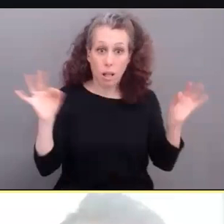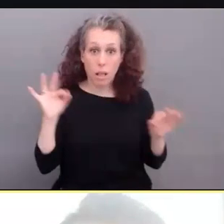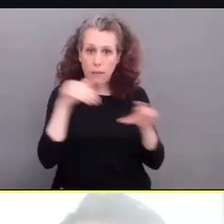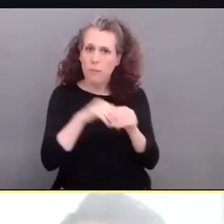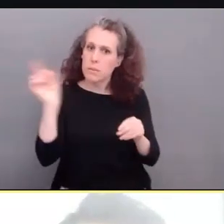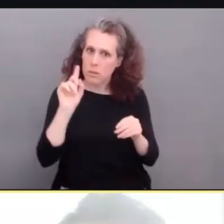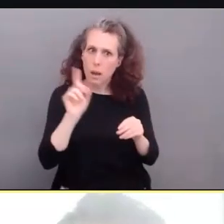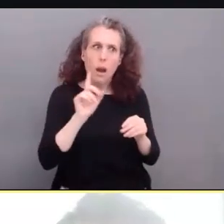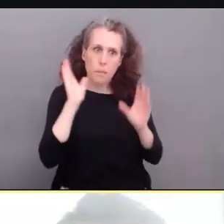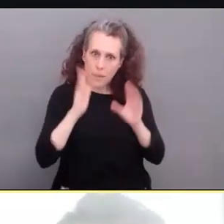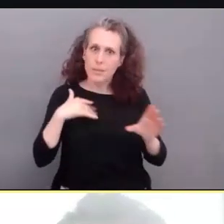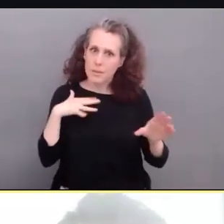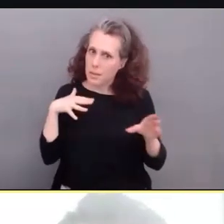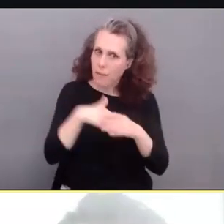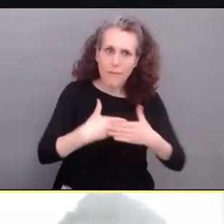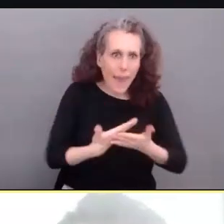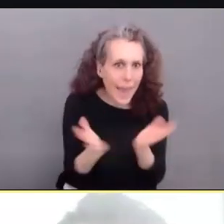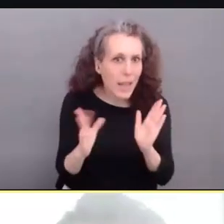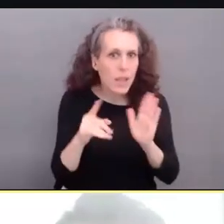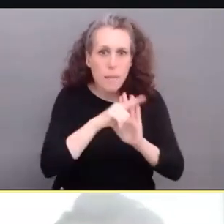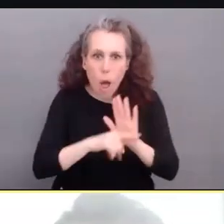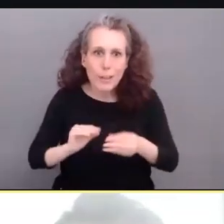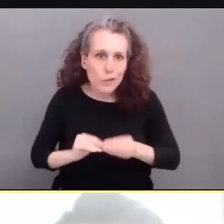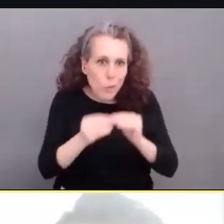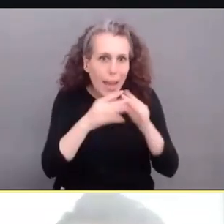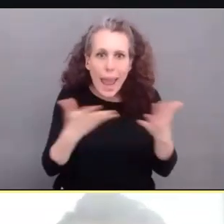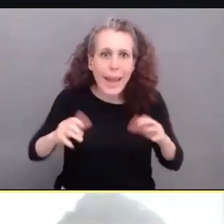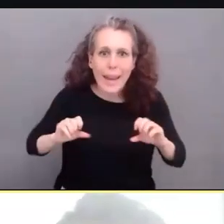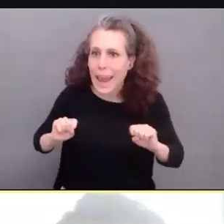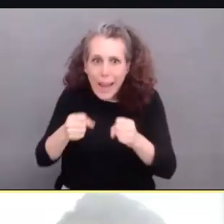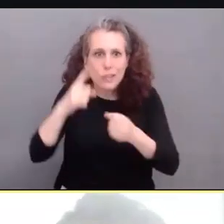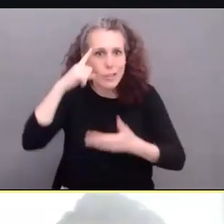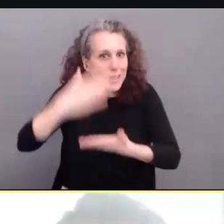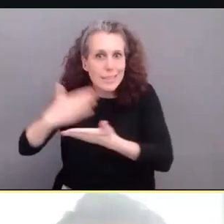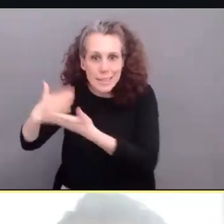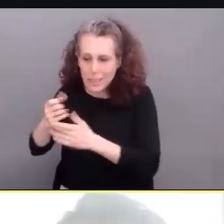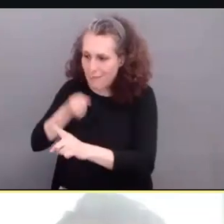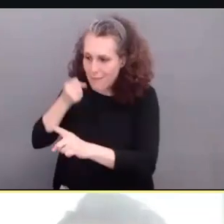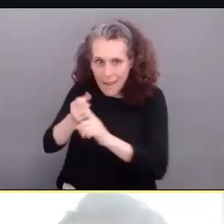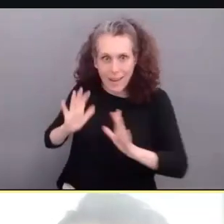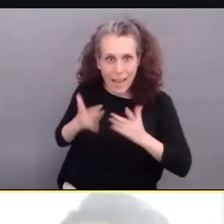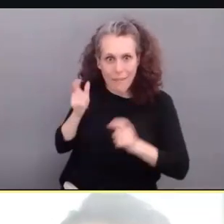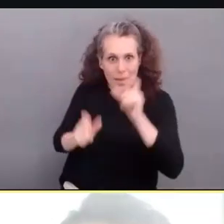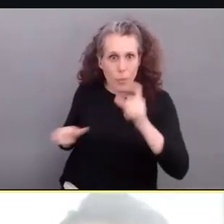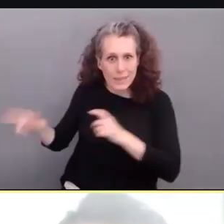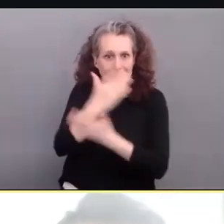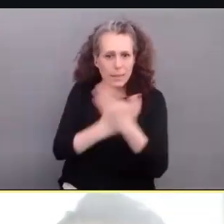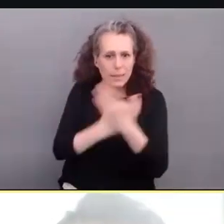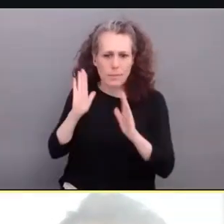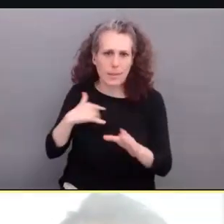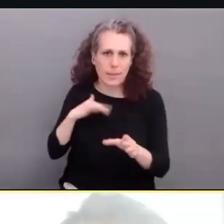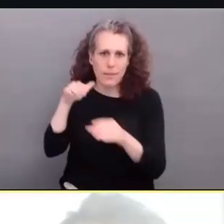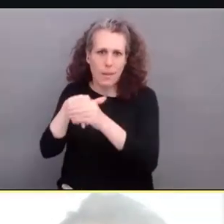involved in all the policies and actions that affect the lives of persons with